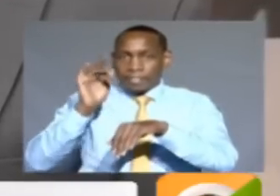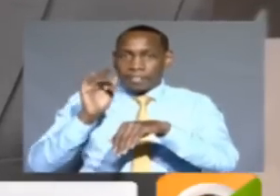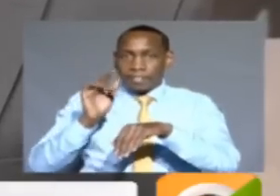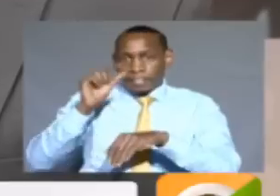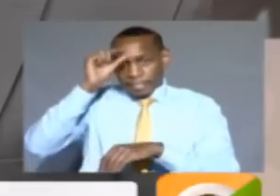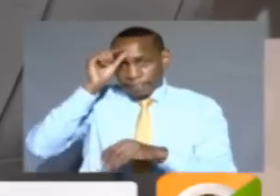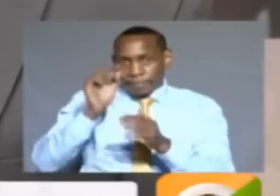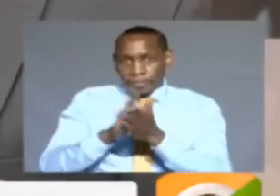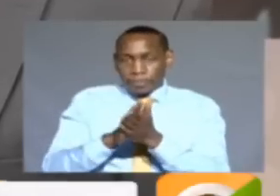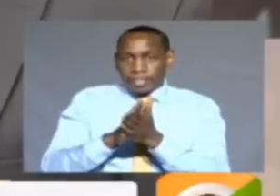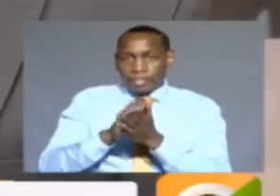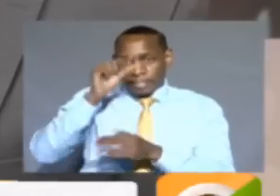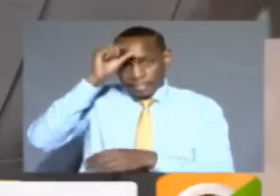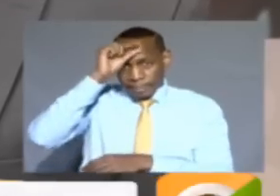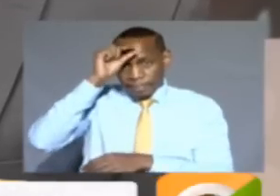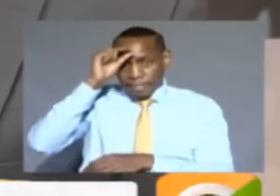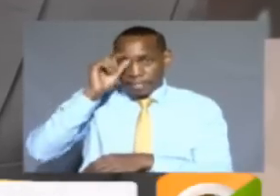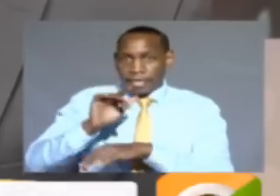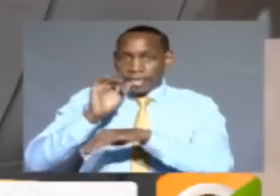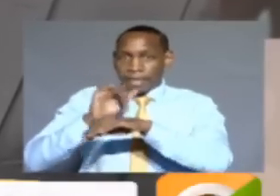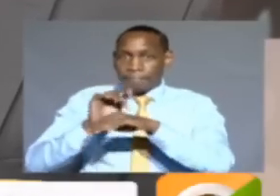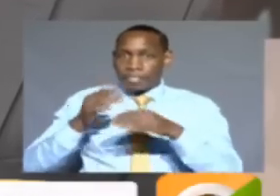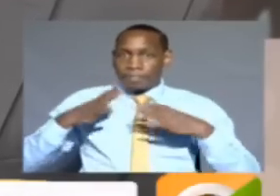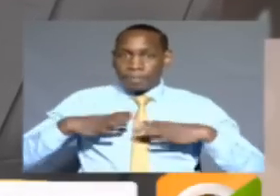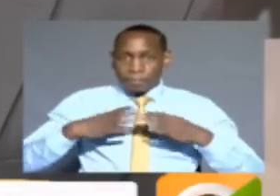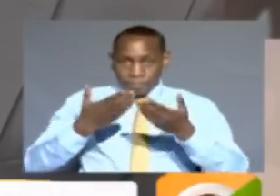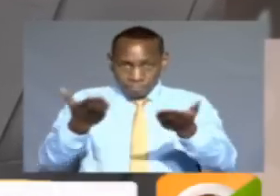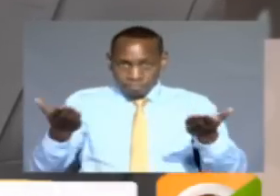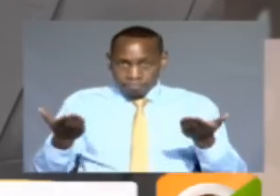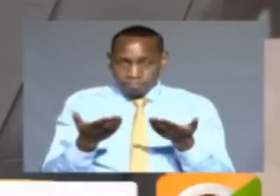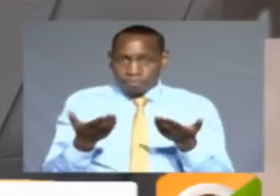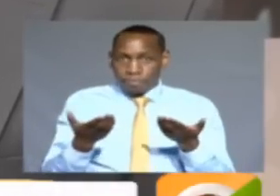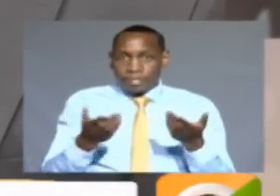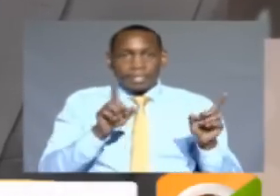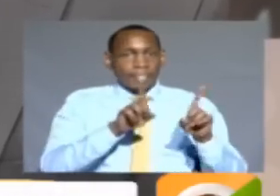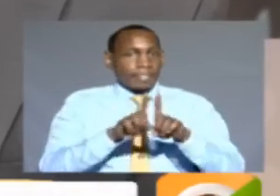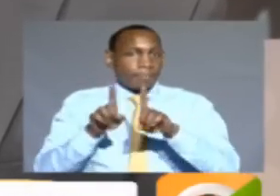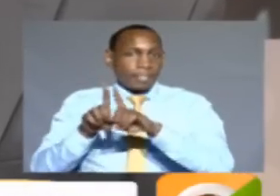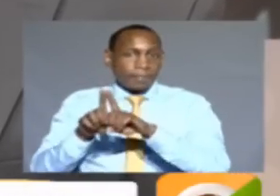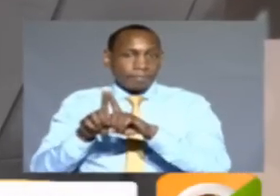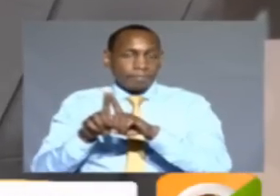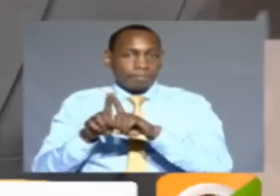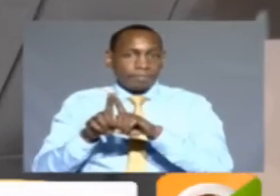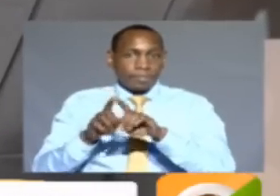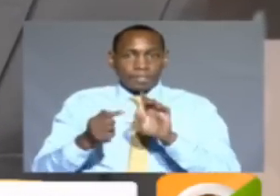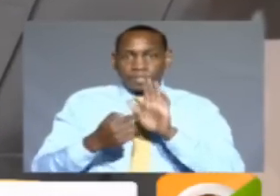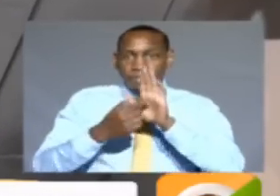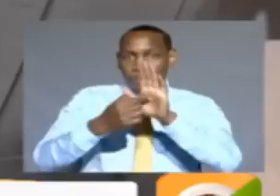government own. Their own eats its own people. And this also brings back